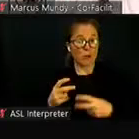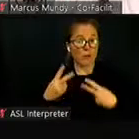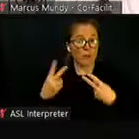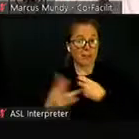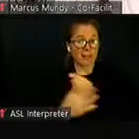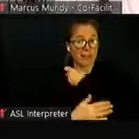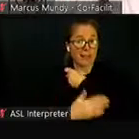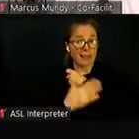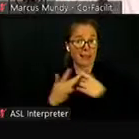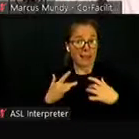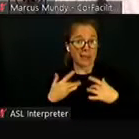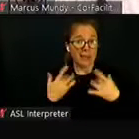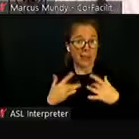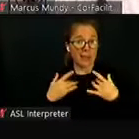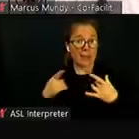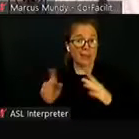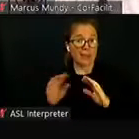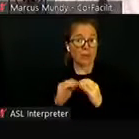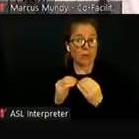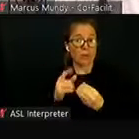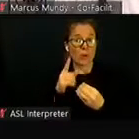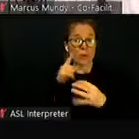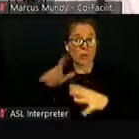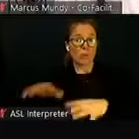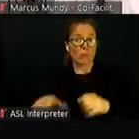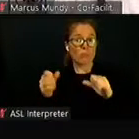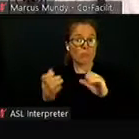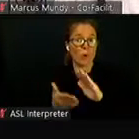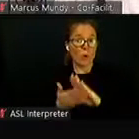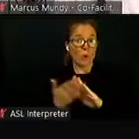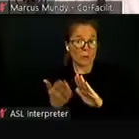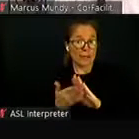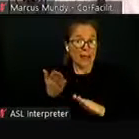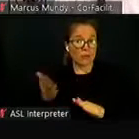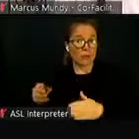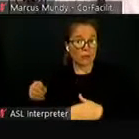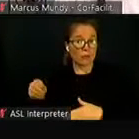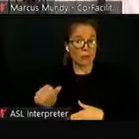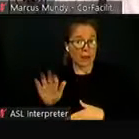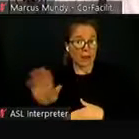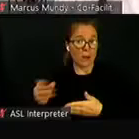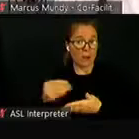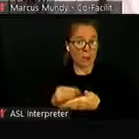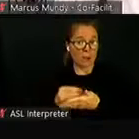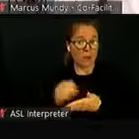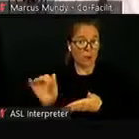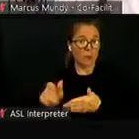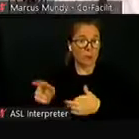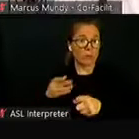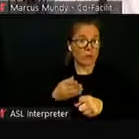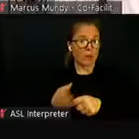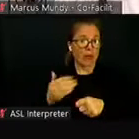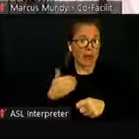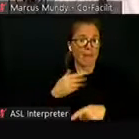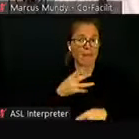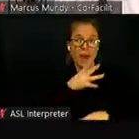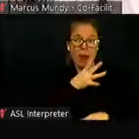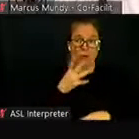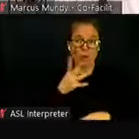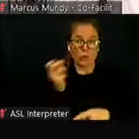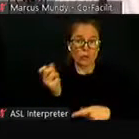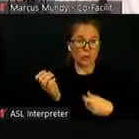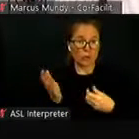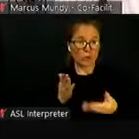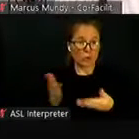the organization unit that hosts that as well. So in this area, we have our agricultural service area,